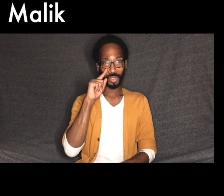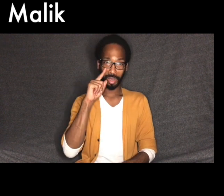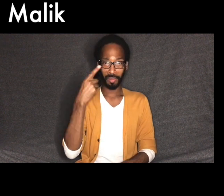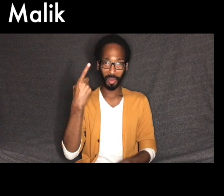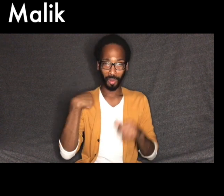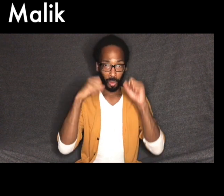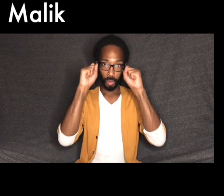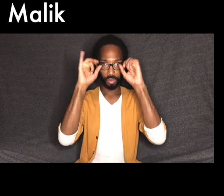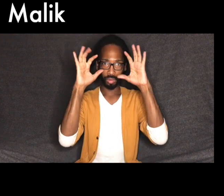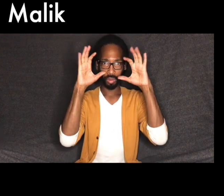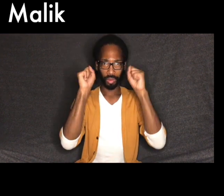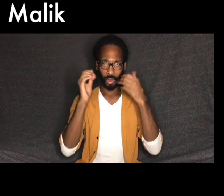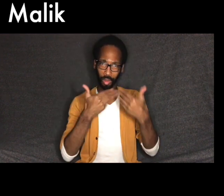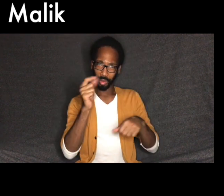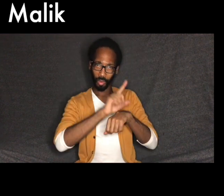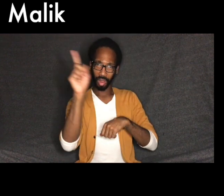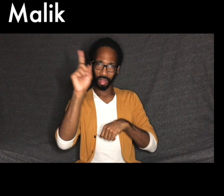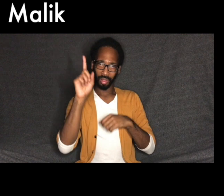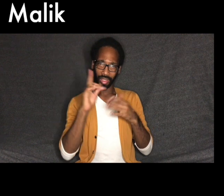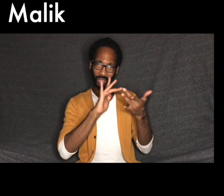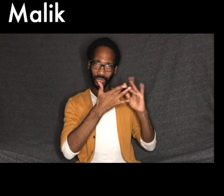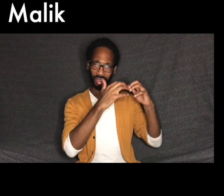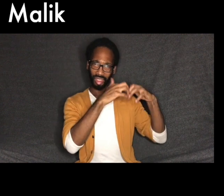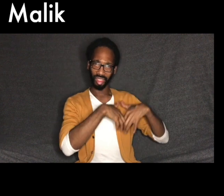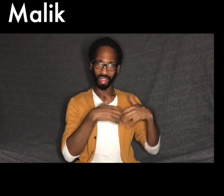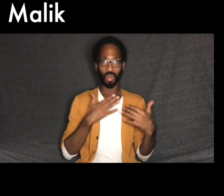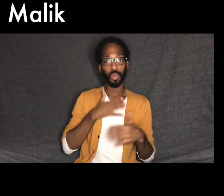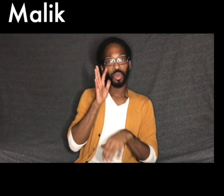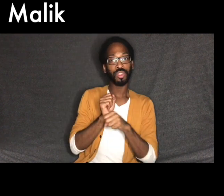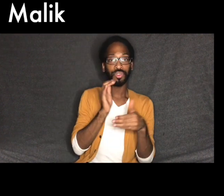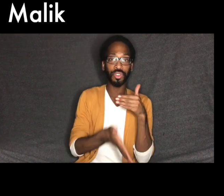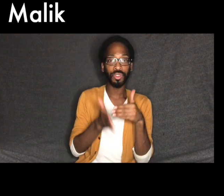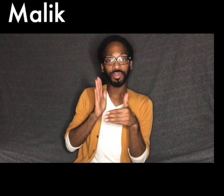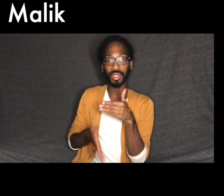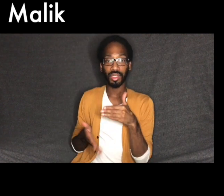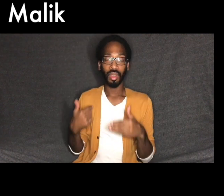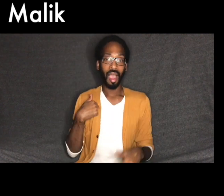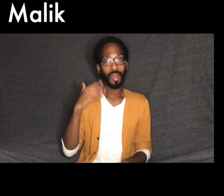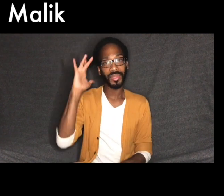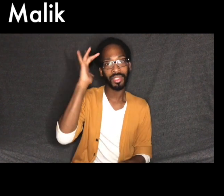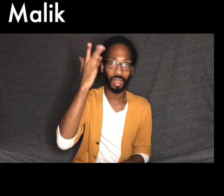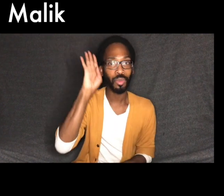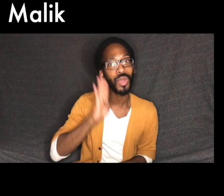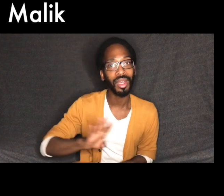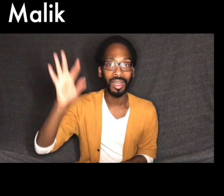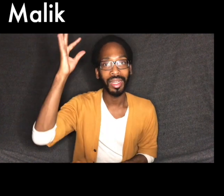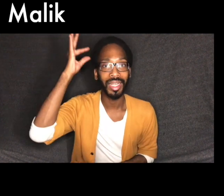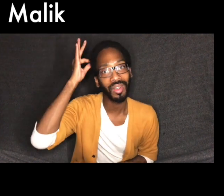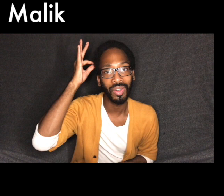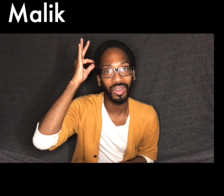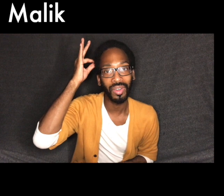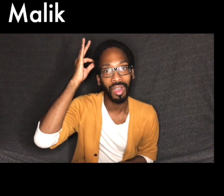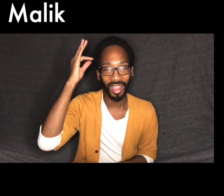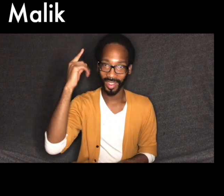I'm bored, I'm awesome, it's almost 1. The internet's down and my homework's done. And